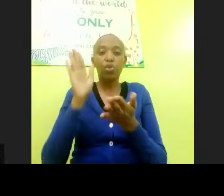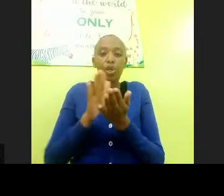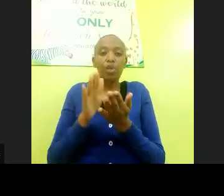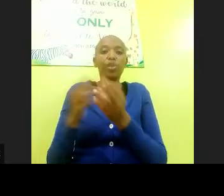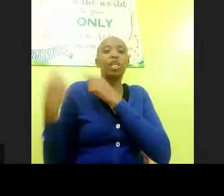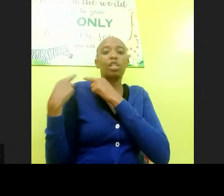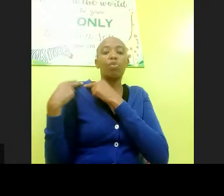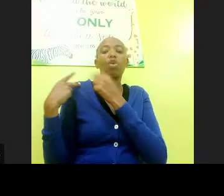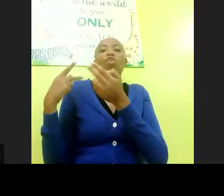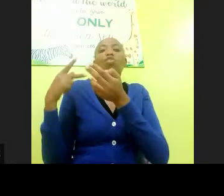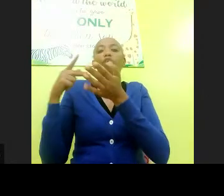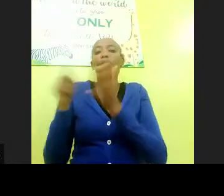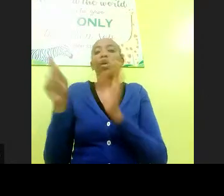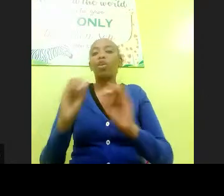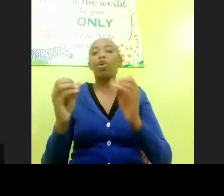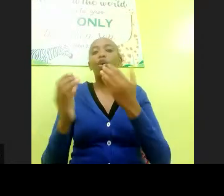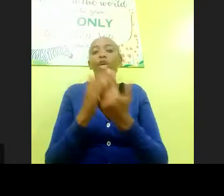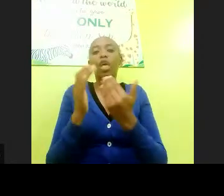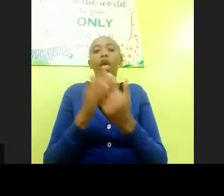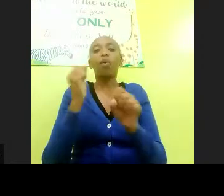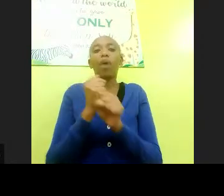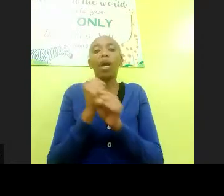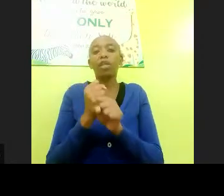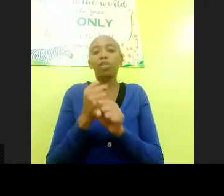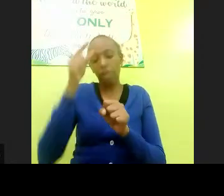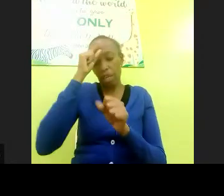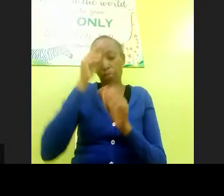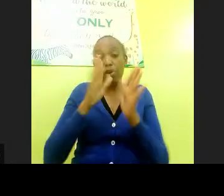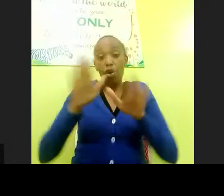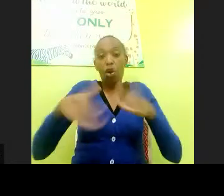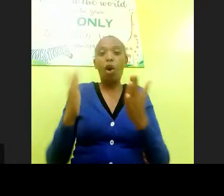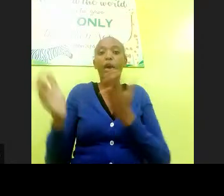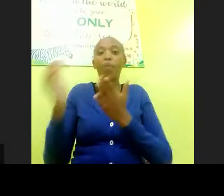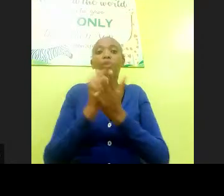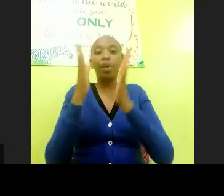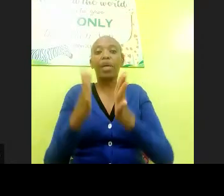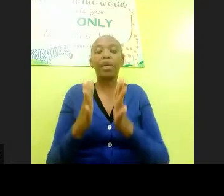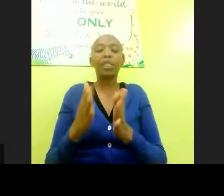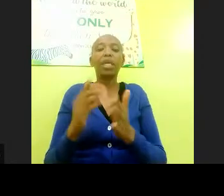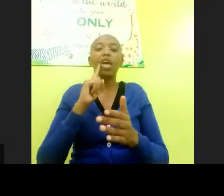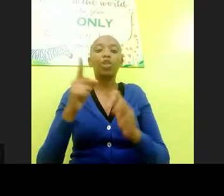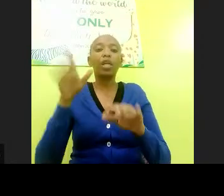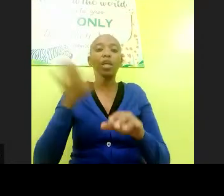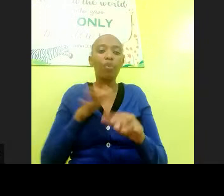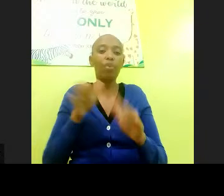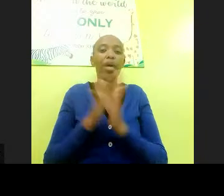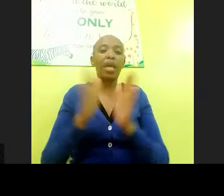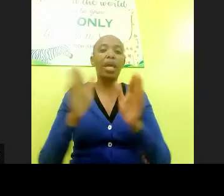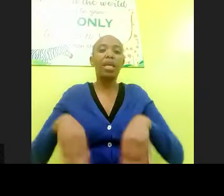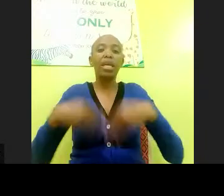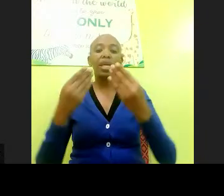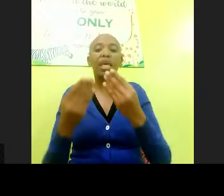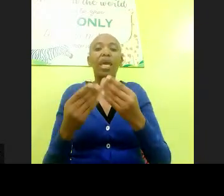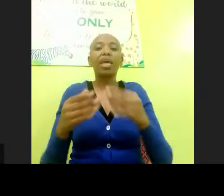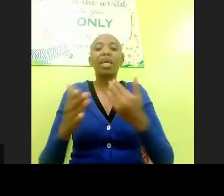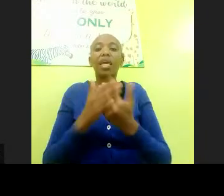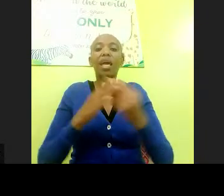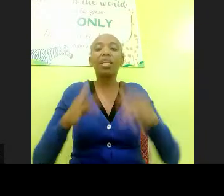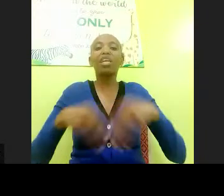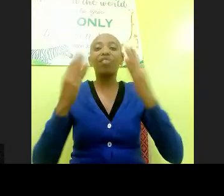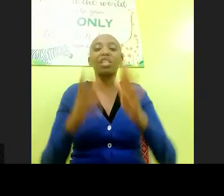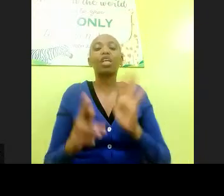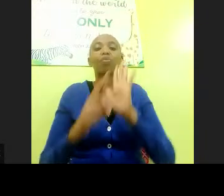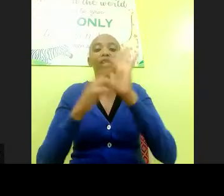care work to the state or to the employers. Ensuring women and caregivers are represented and have